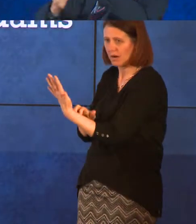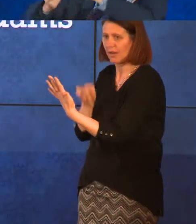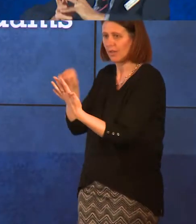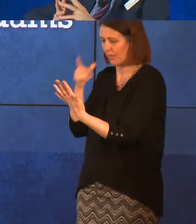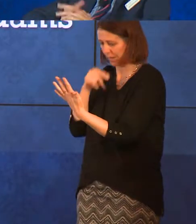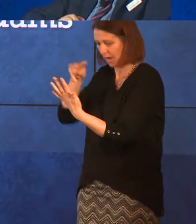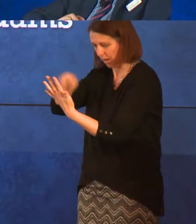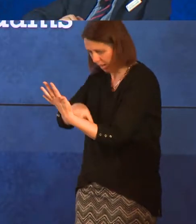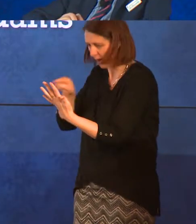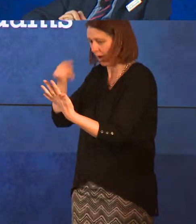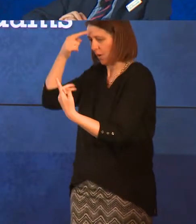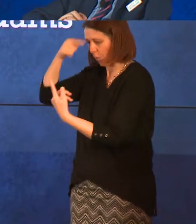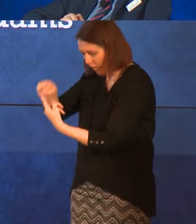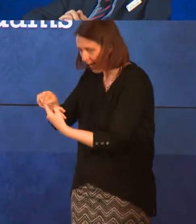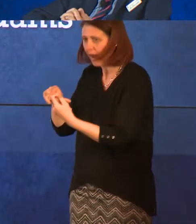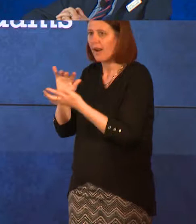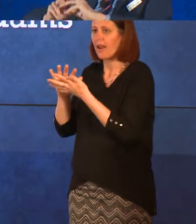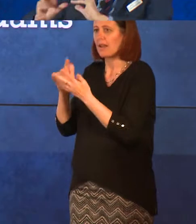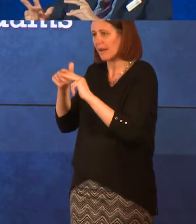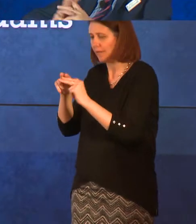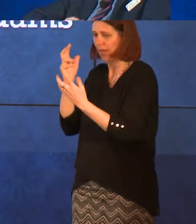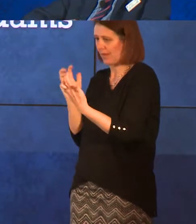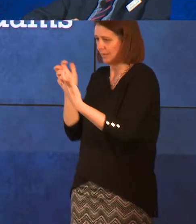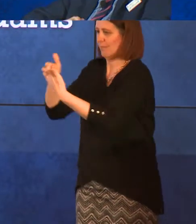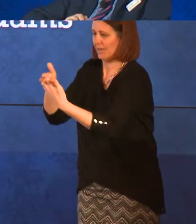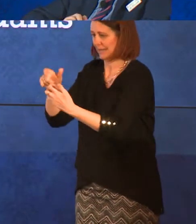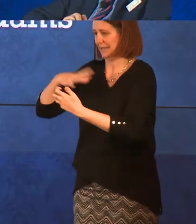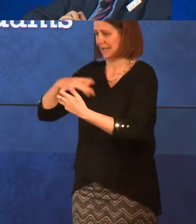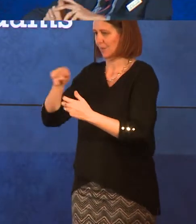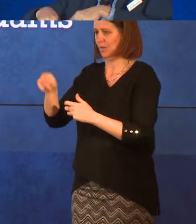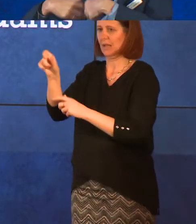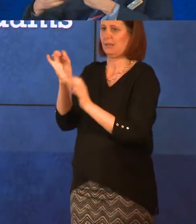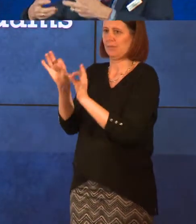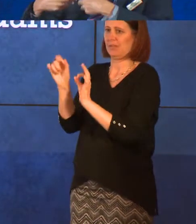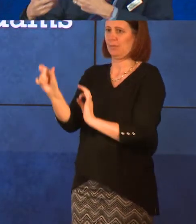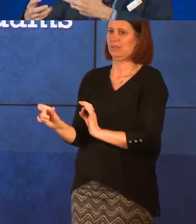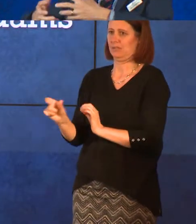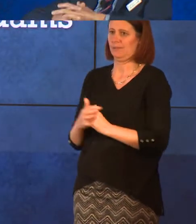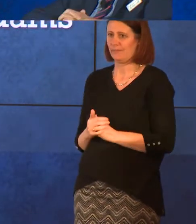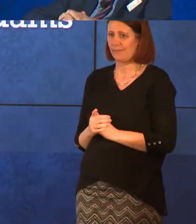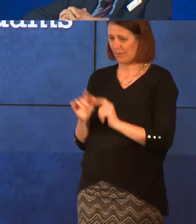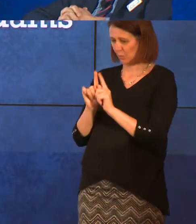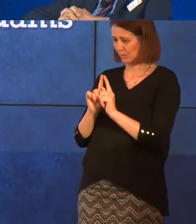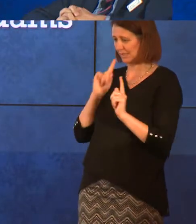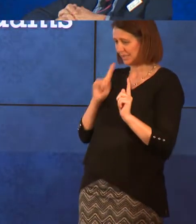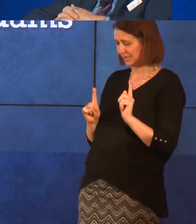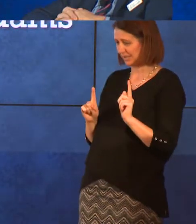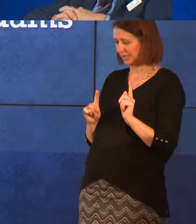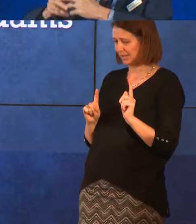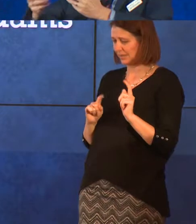can work up to suit the needs of the particular participant. But in our report, we also made an argument